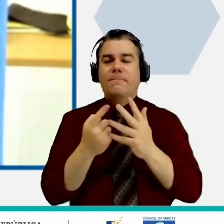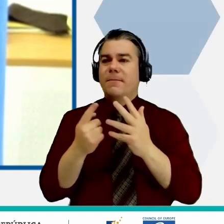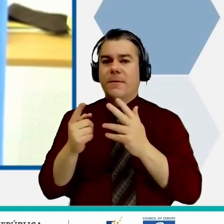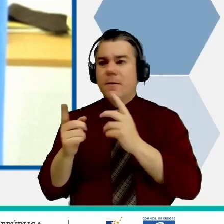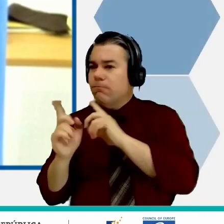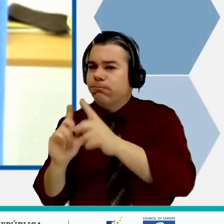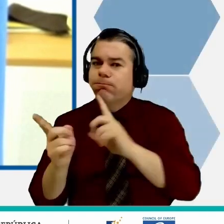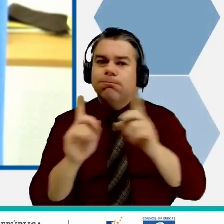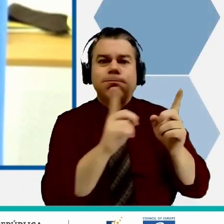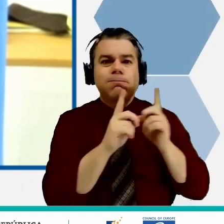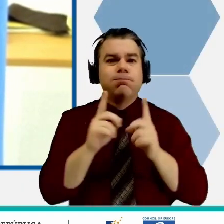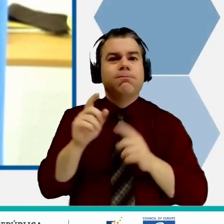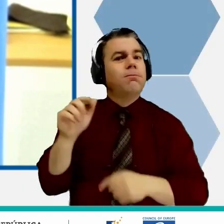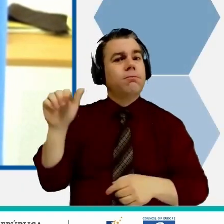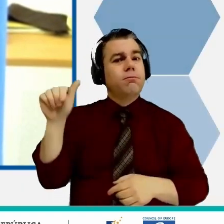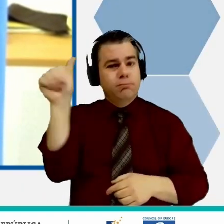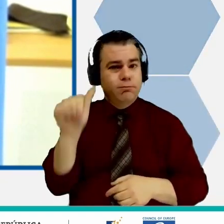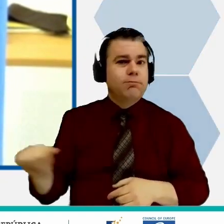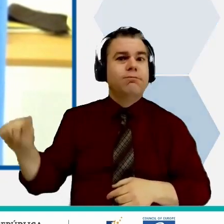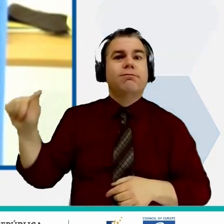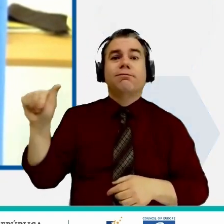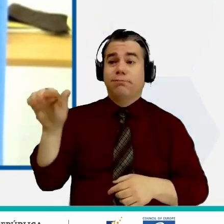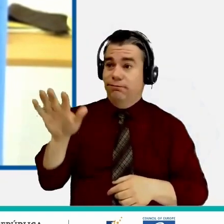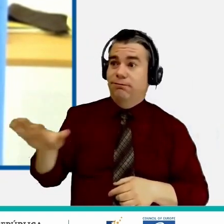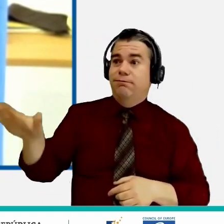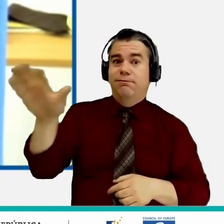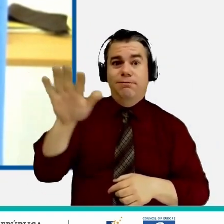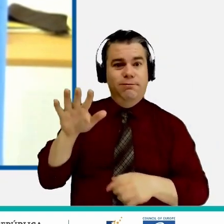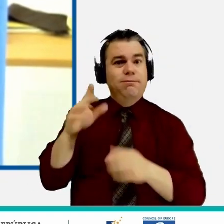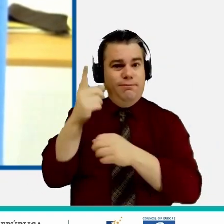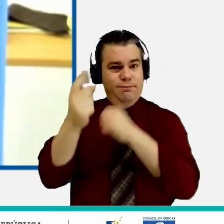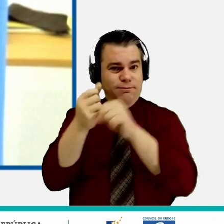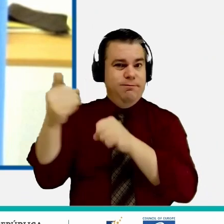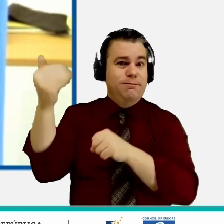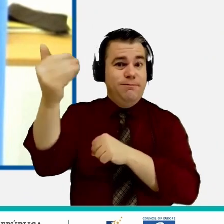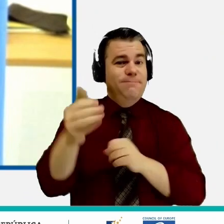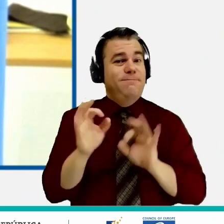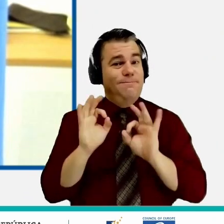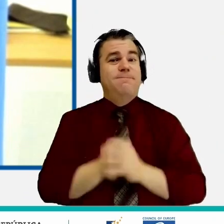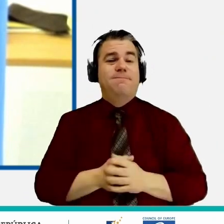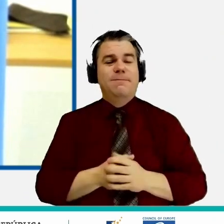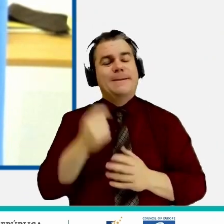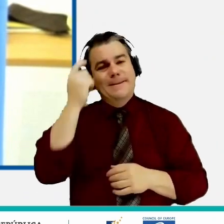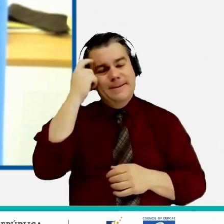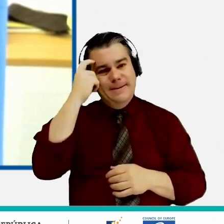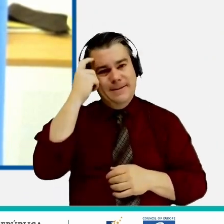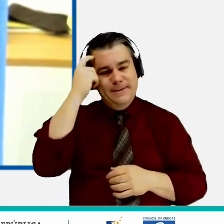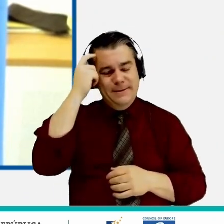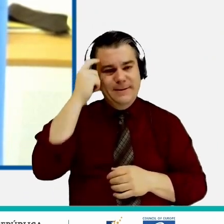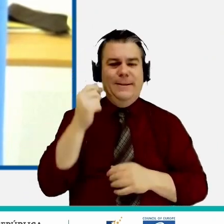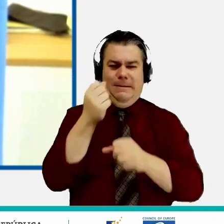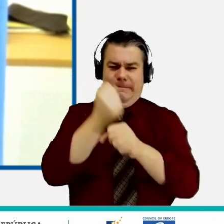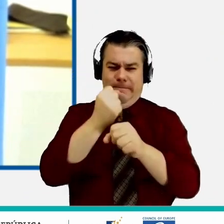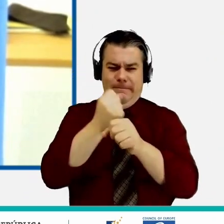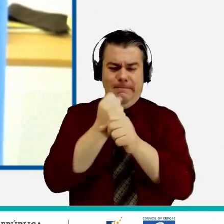in Central Asian countries, as well as another example, next year. We believe national policy dialogues on industrial safety is just one